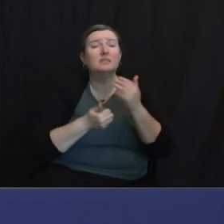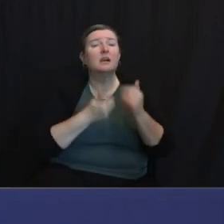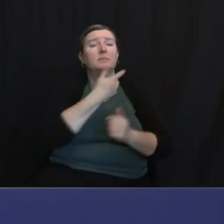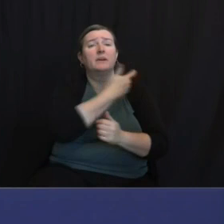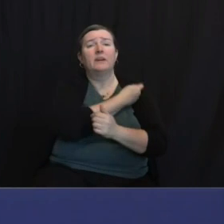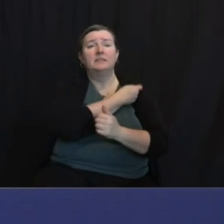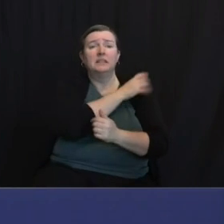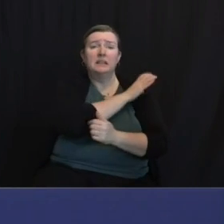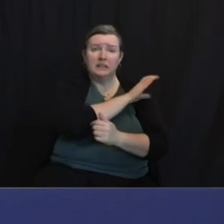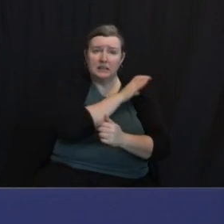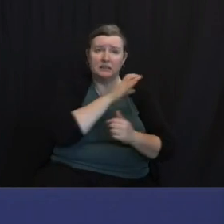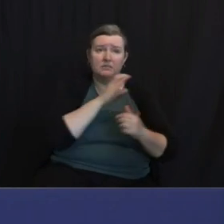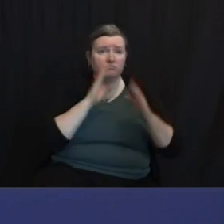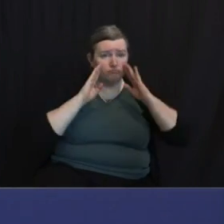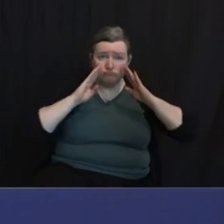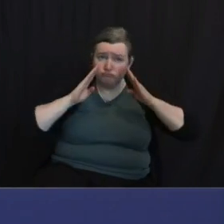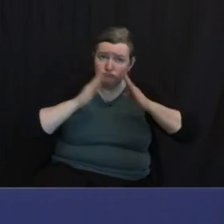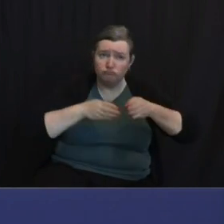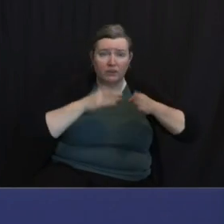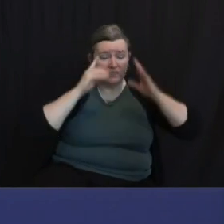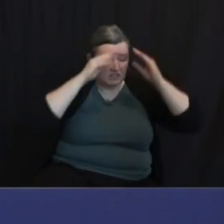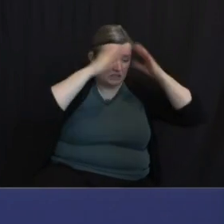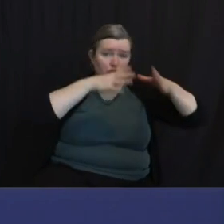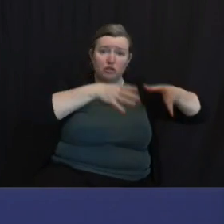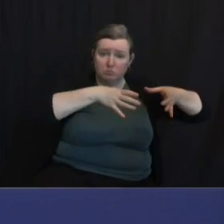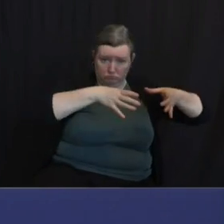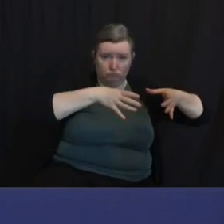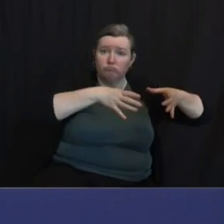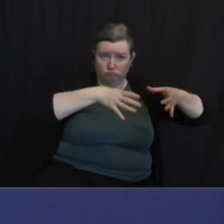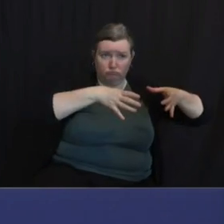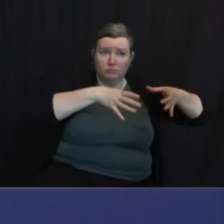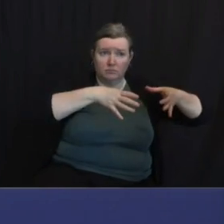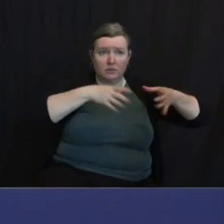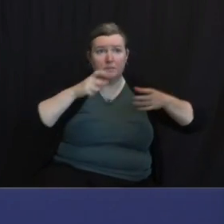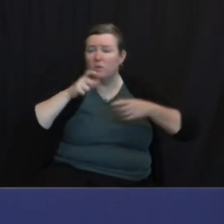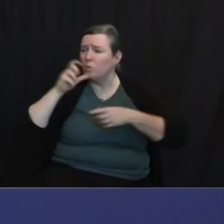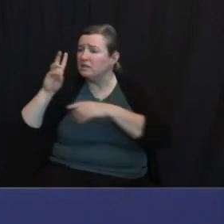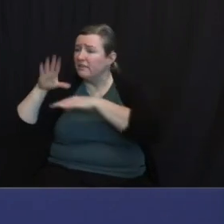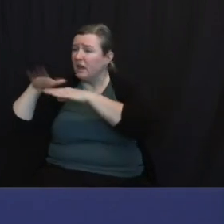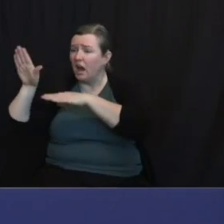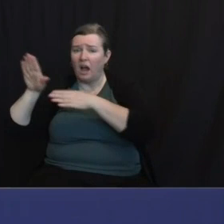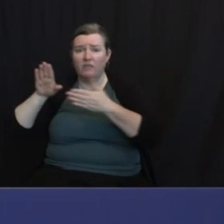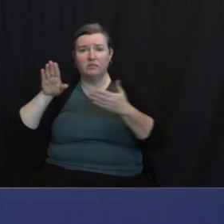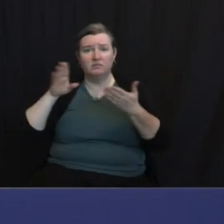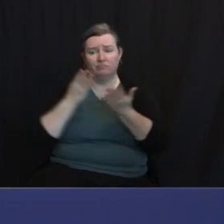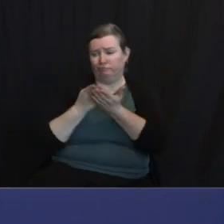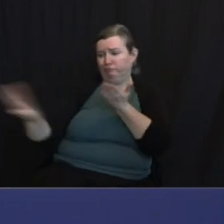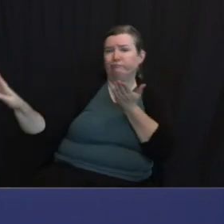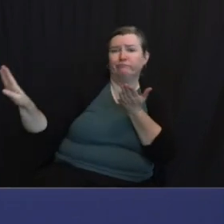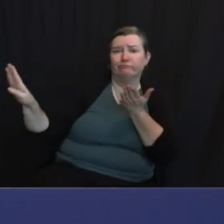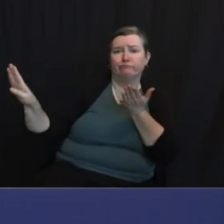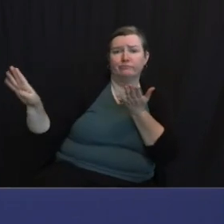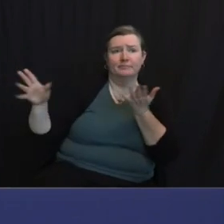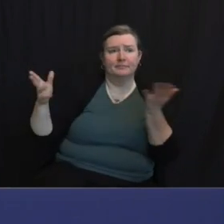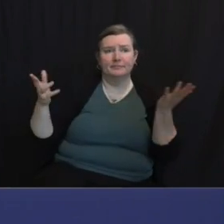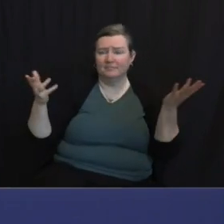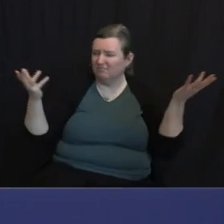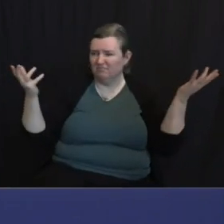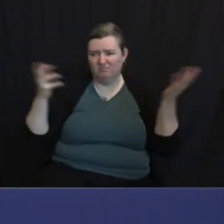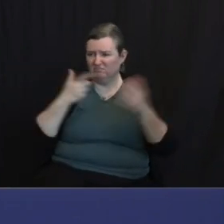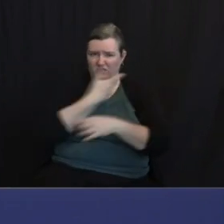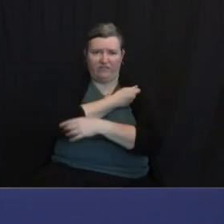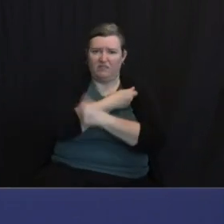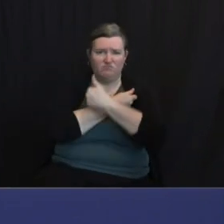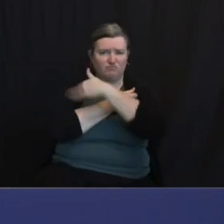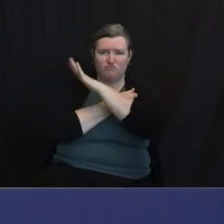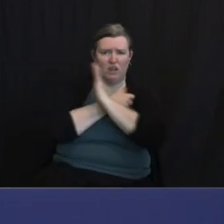groups like teachers, but residents 65 and older complain they're still struggling to get appointments that have been pushed to the side. How do you justify saying the 65 and